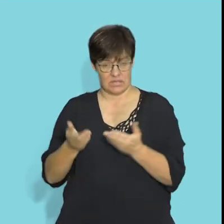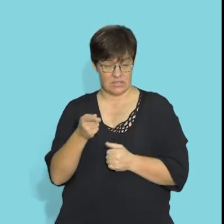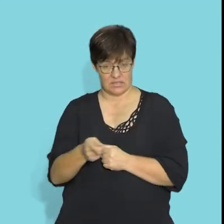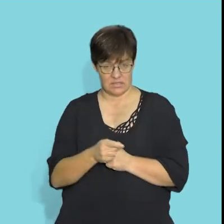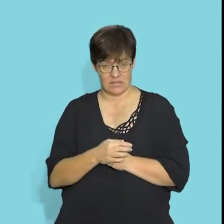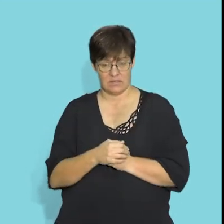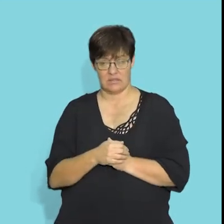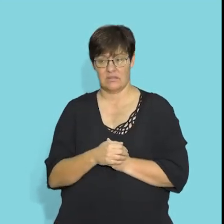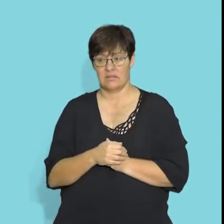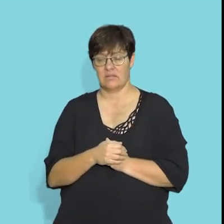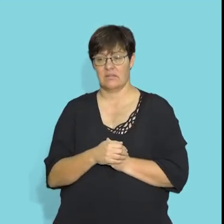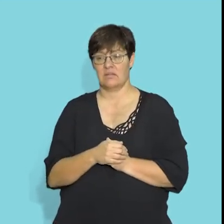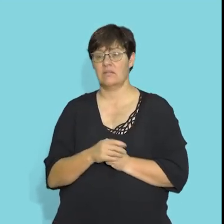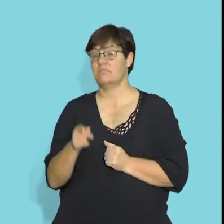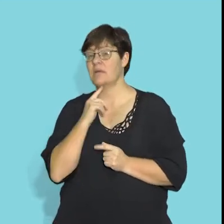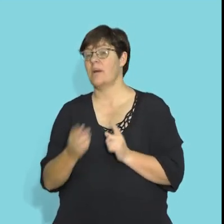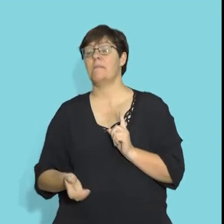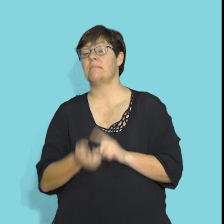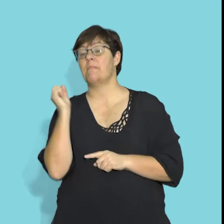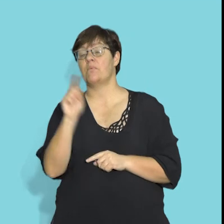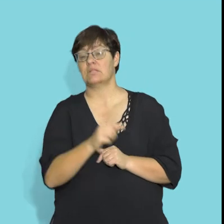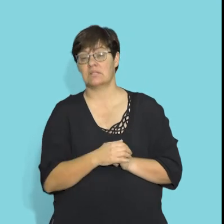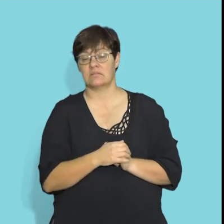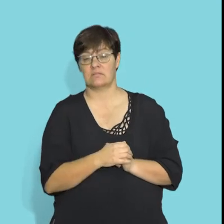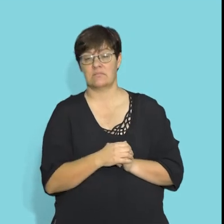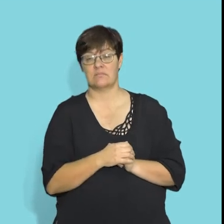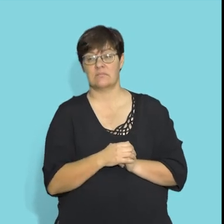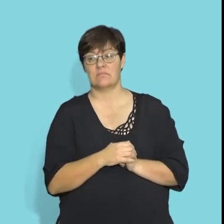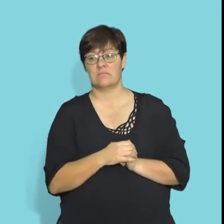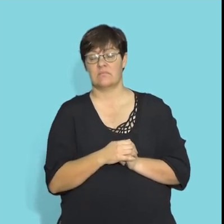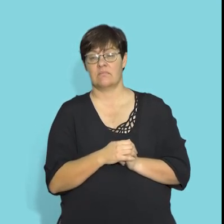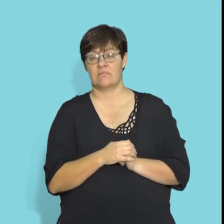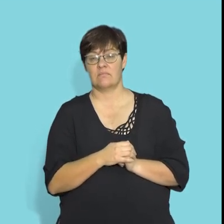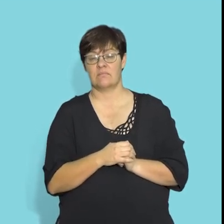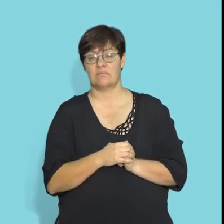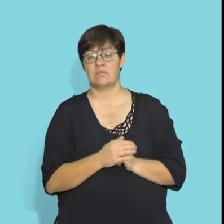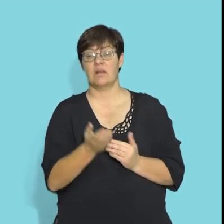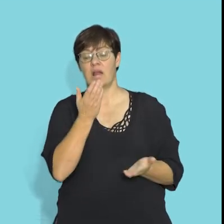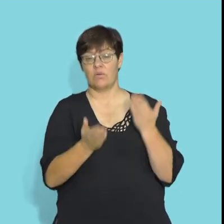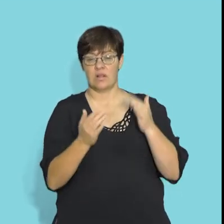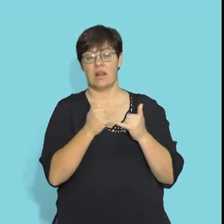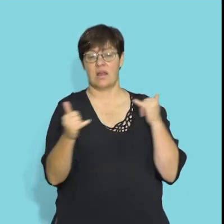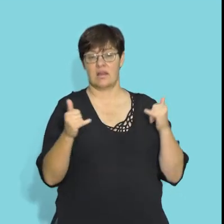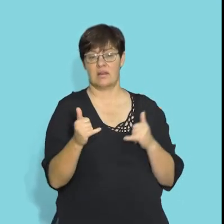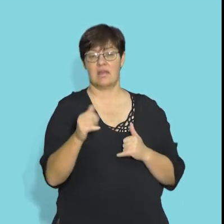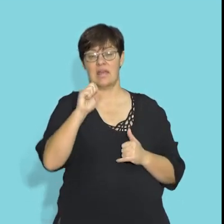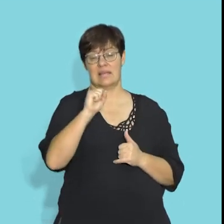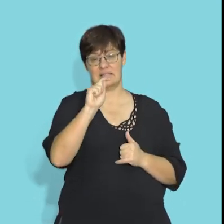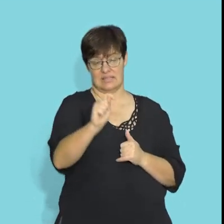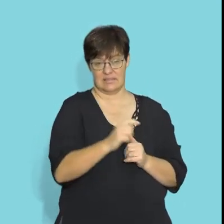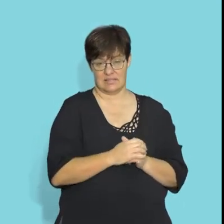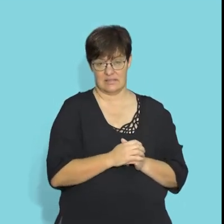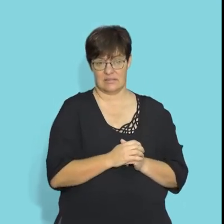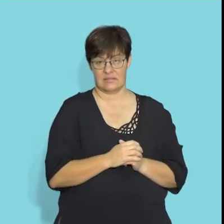for RQ, 2x minus 3. And I'm going to go find the equation of line